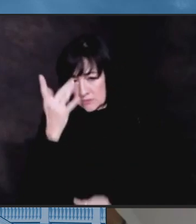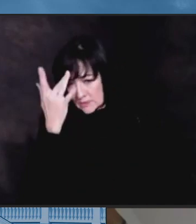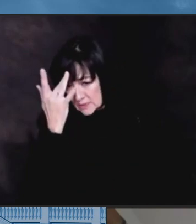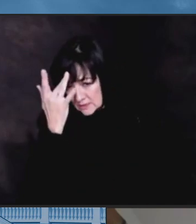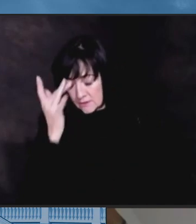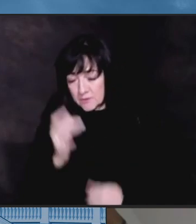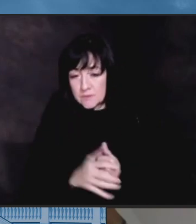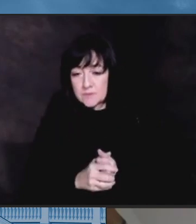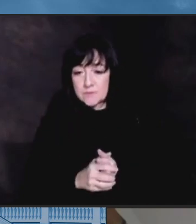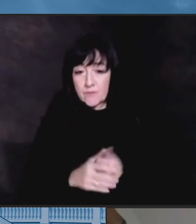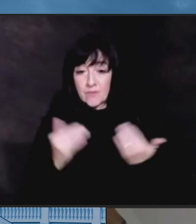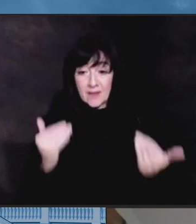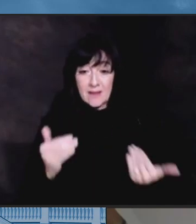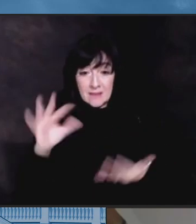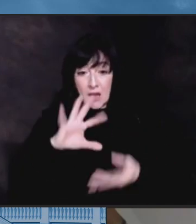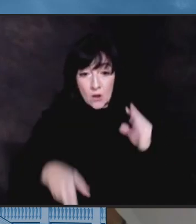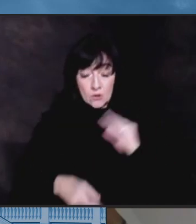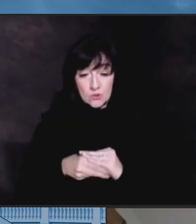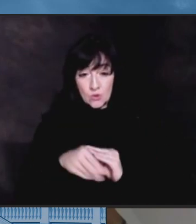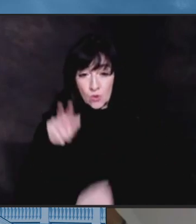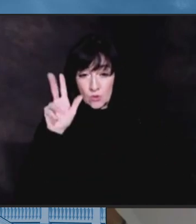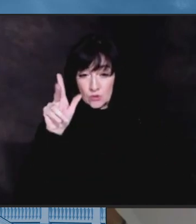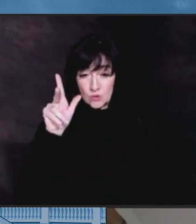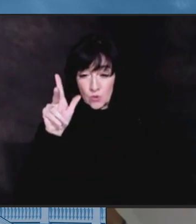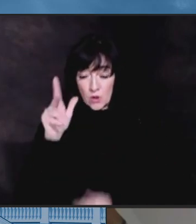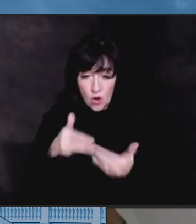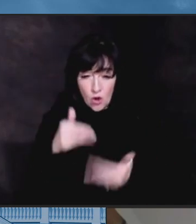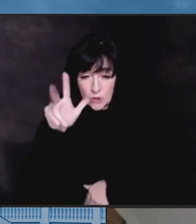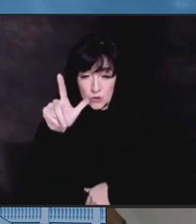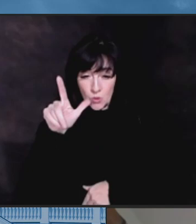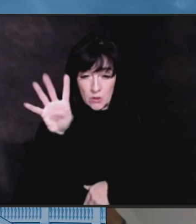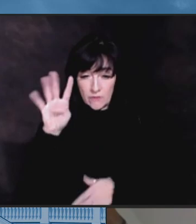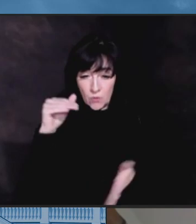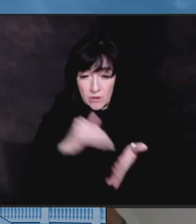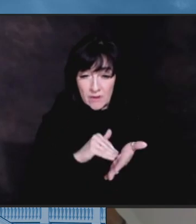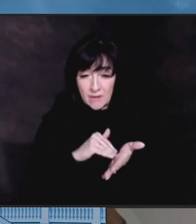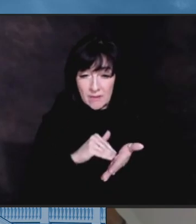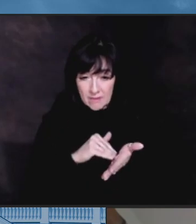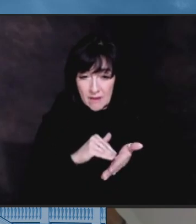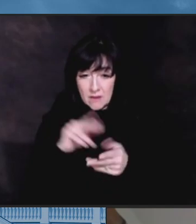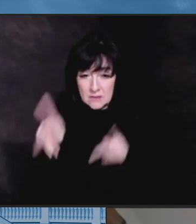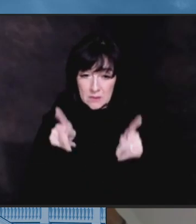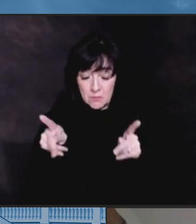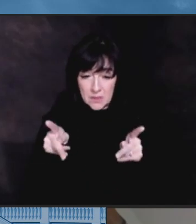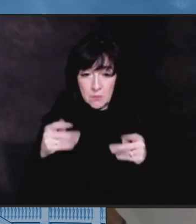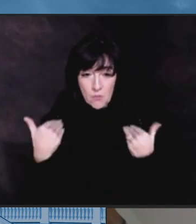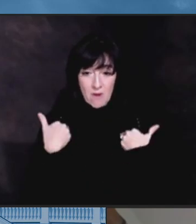23,000, almost 24,000 positive cases in Newcastle County,